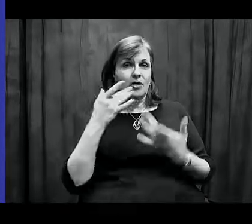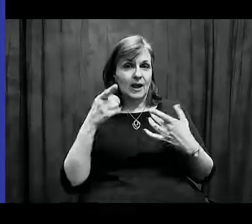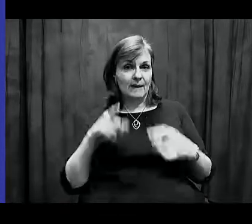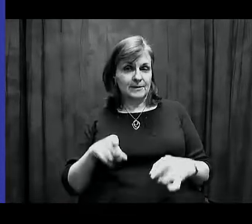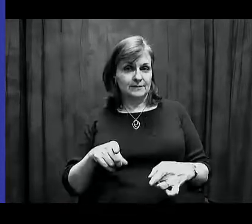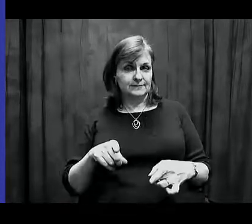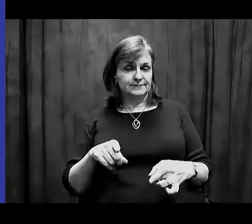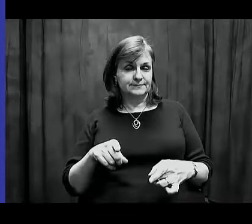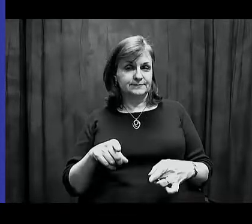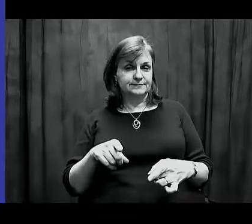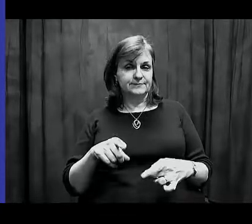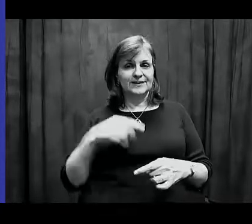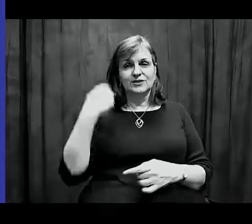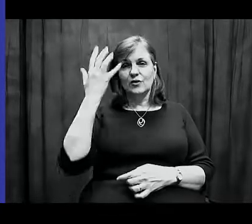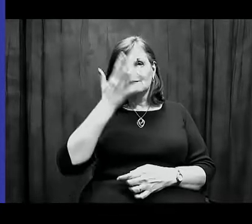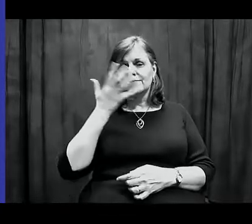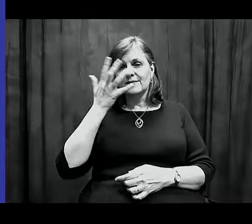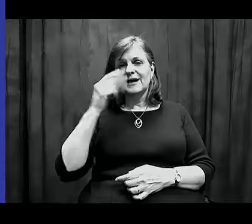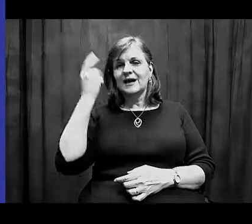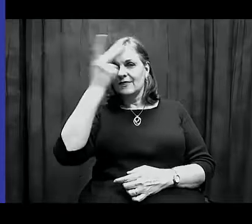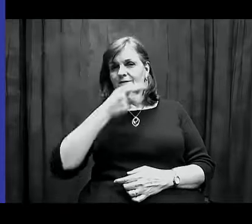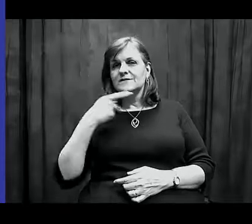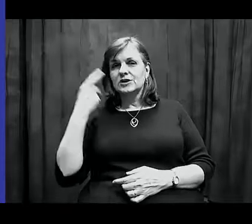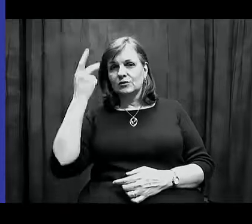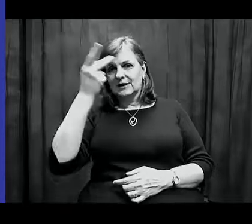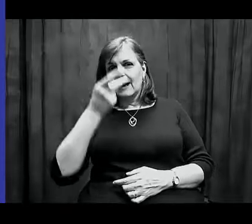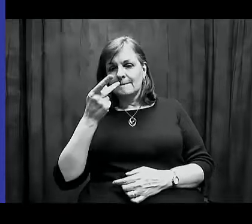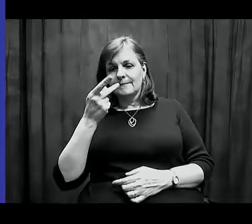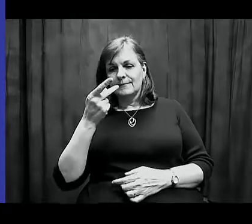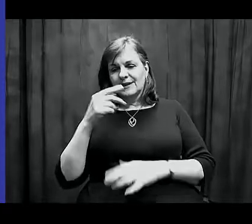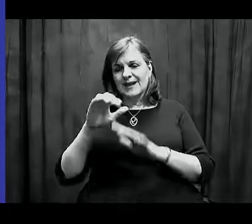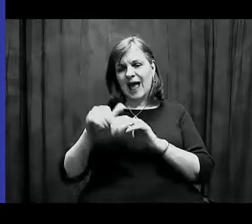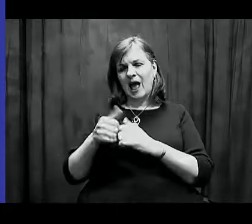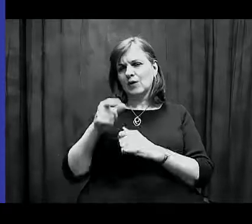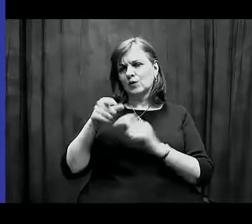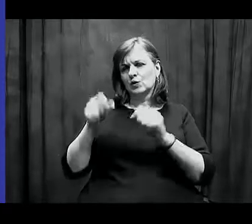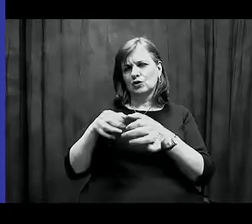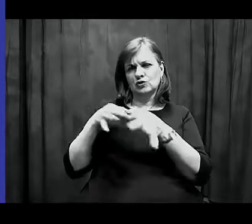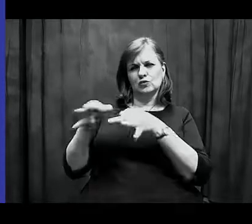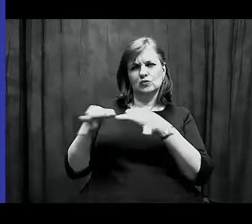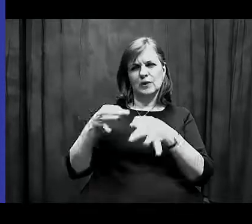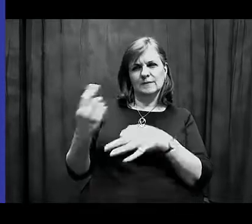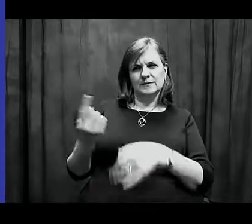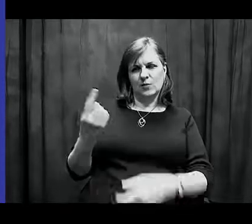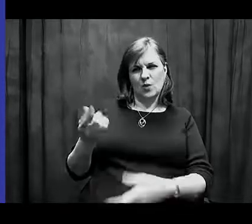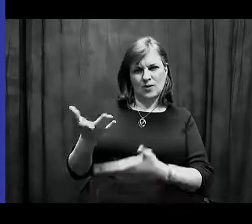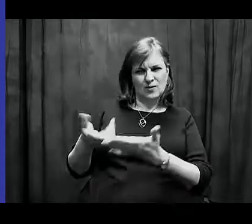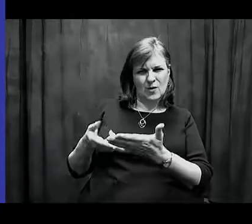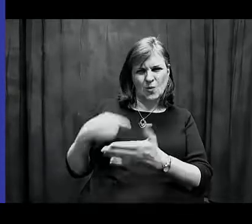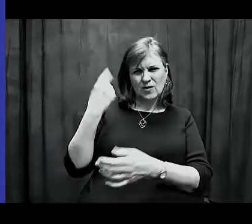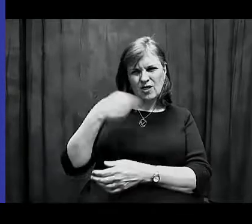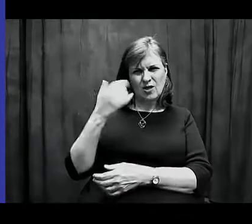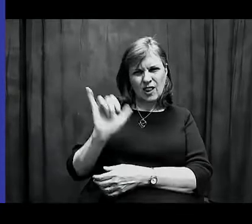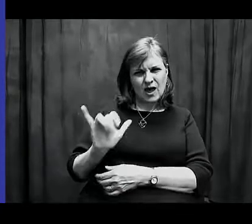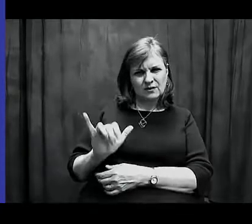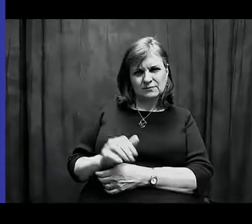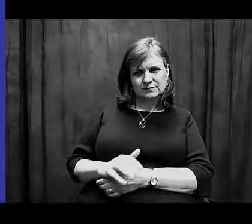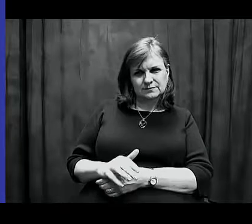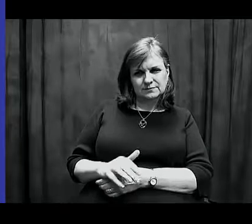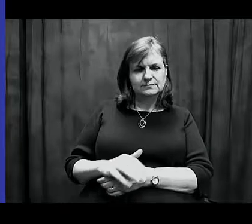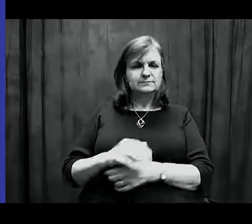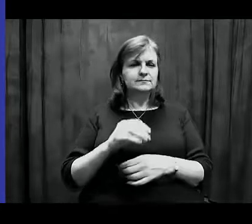that makes this happen. So a phenotype is how you would describe